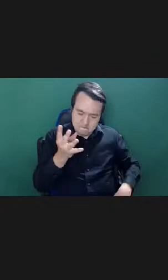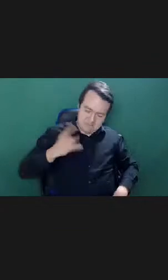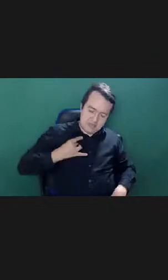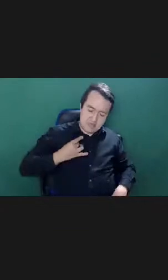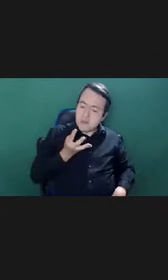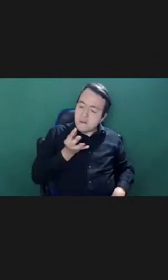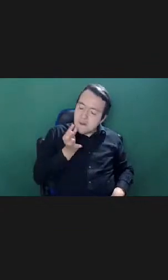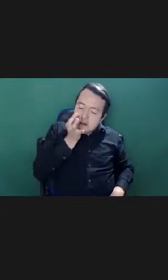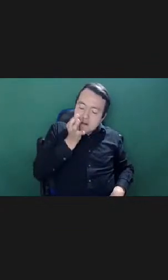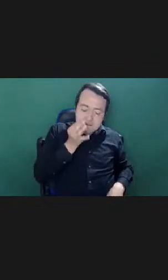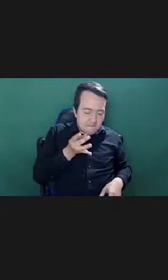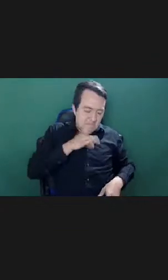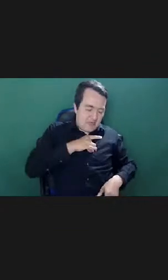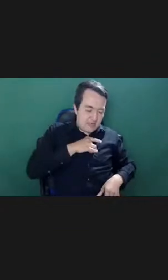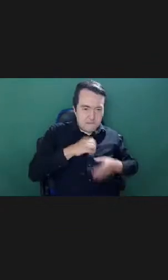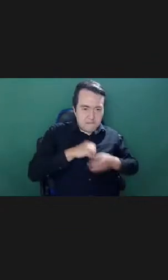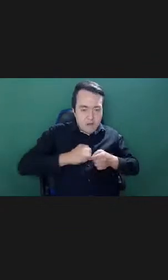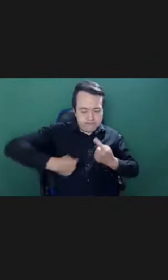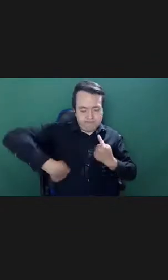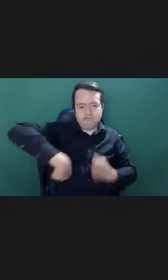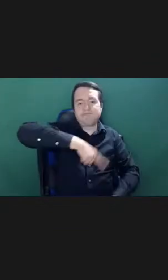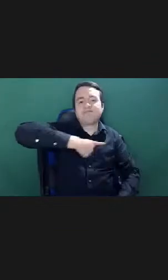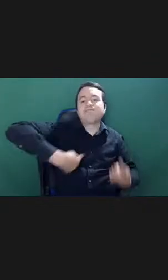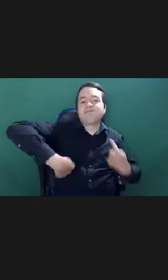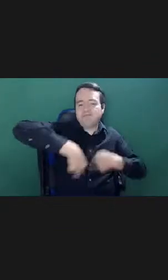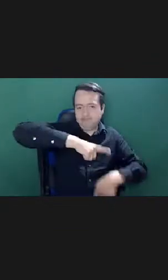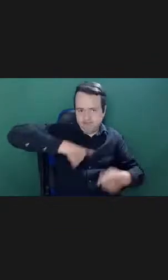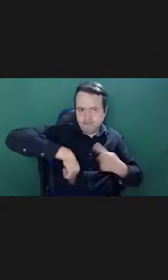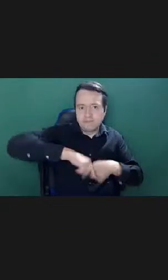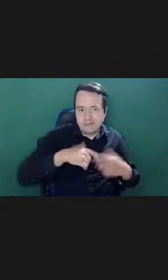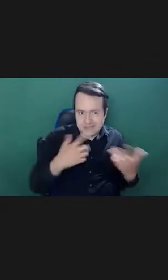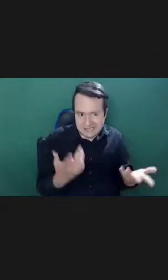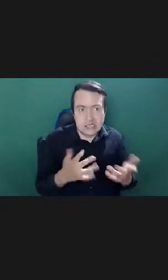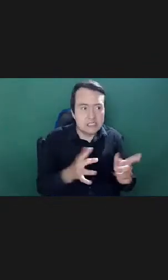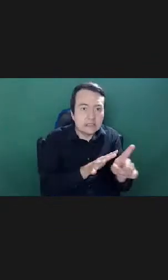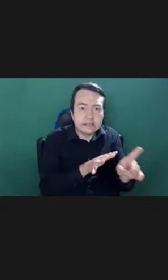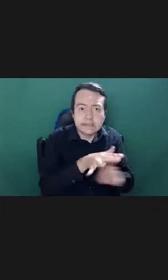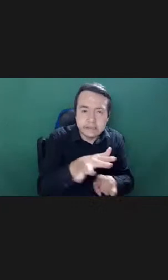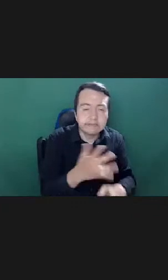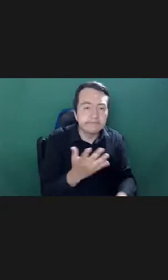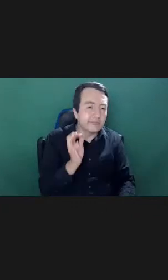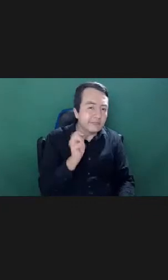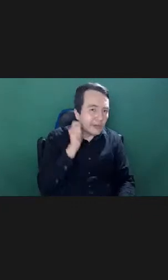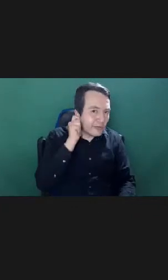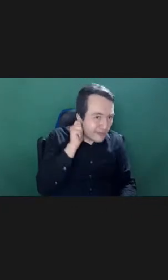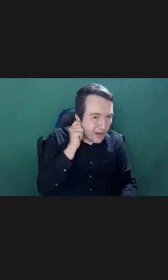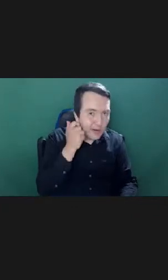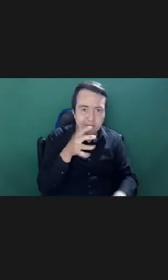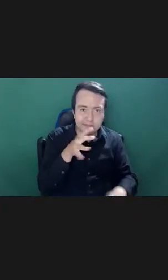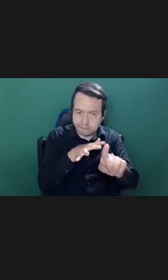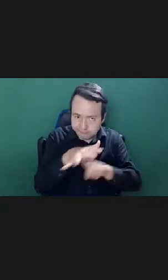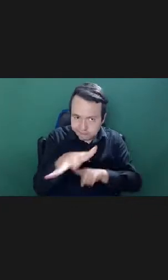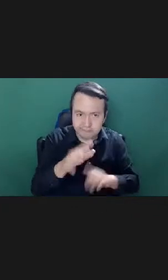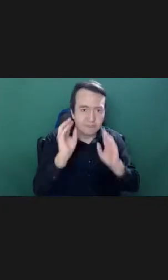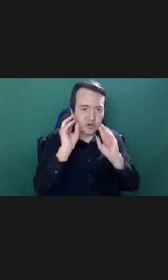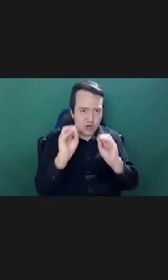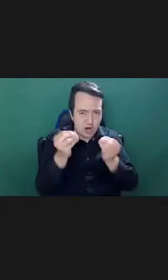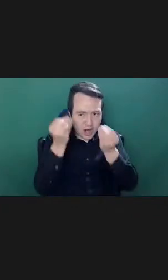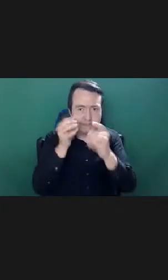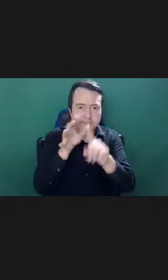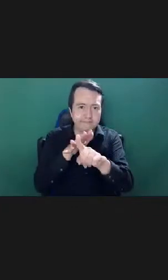men, and in dramatic way that leads to the burden being almost half due to these